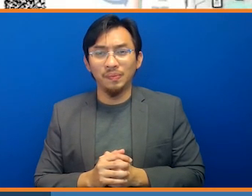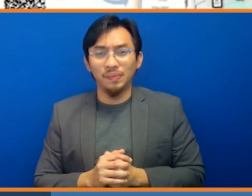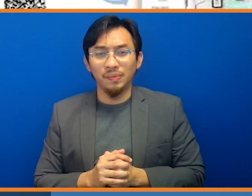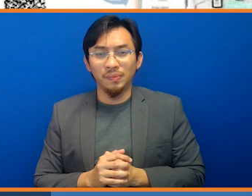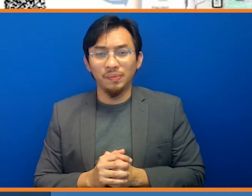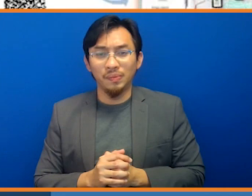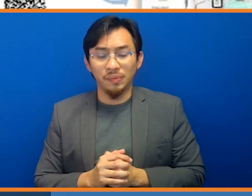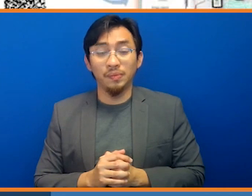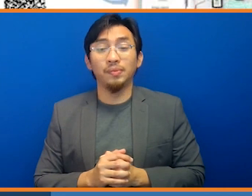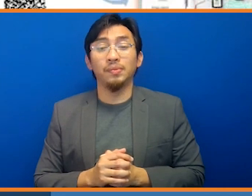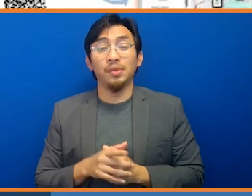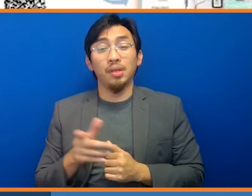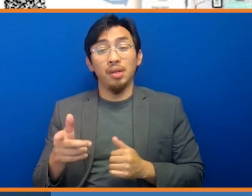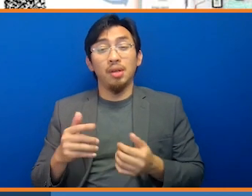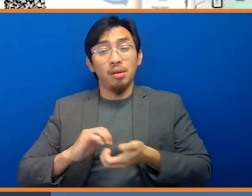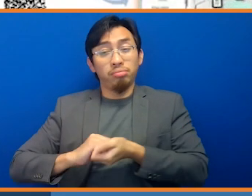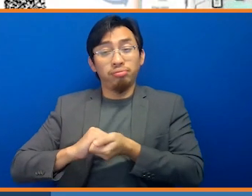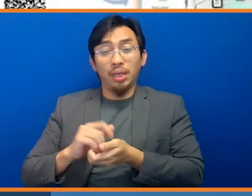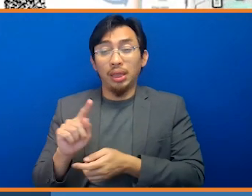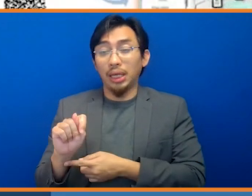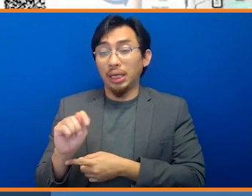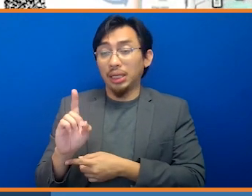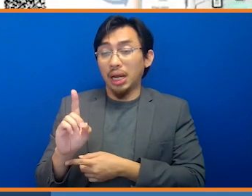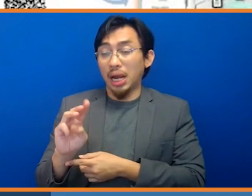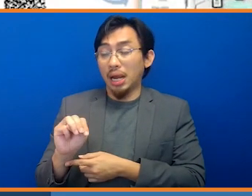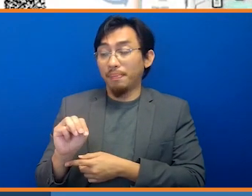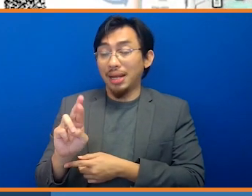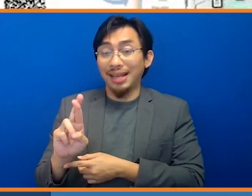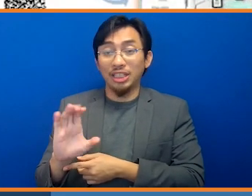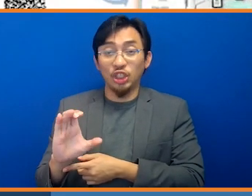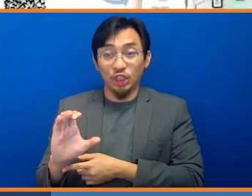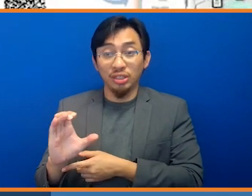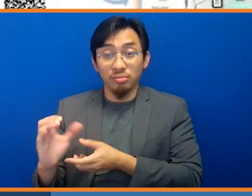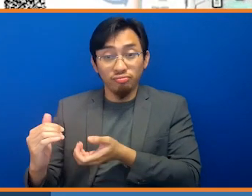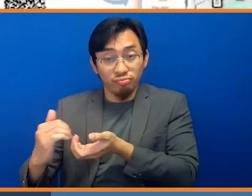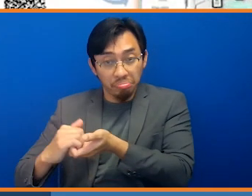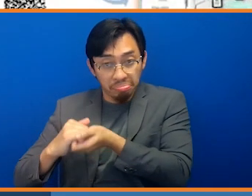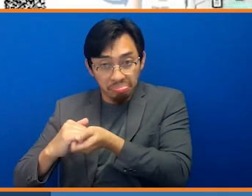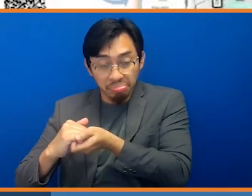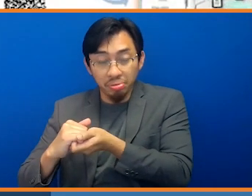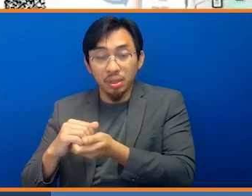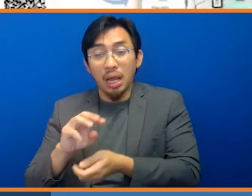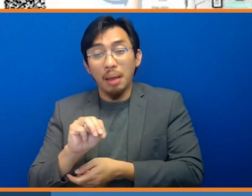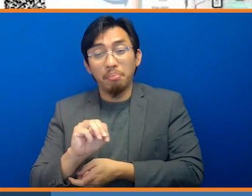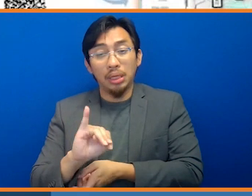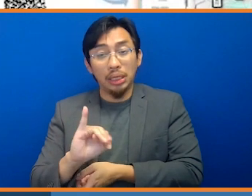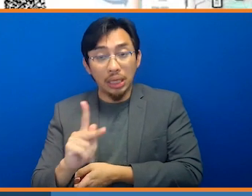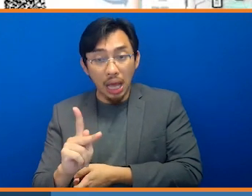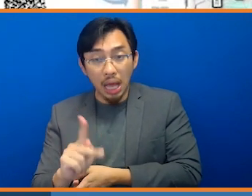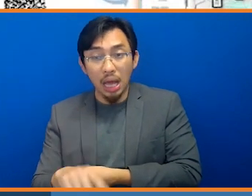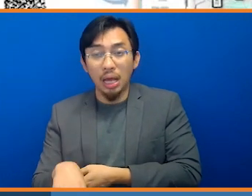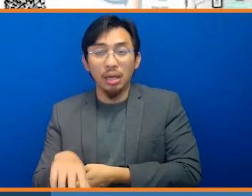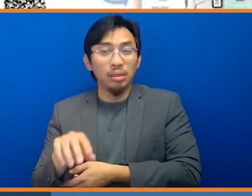So far, we have cooperated with TDMRC and MIK, Magister Ilmu